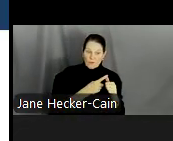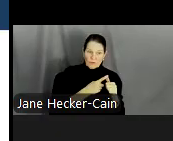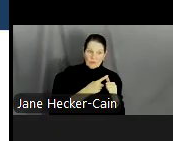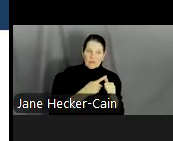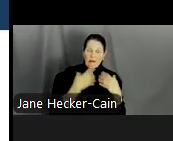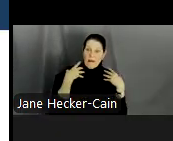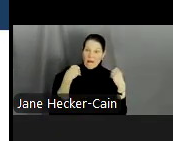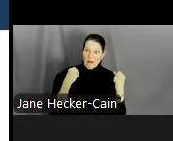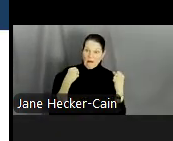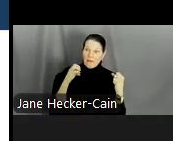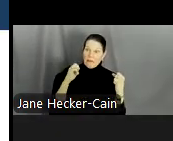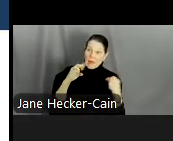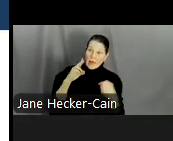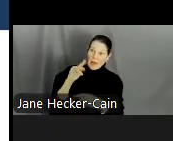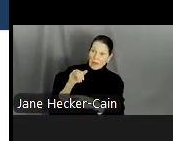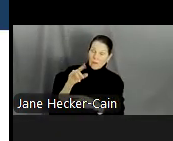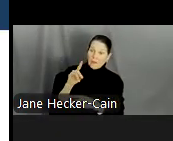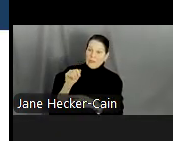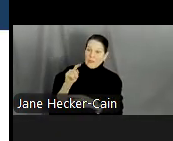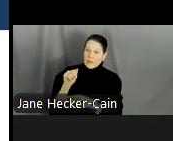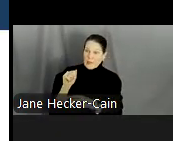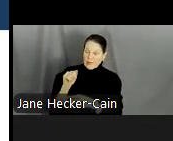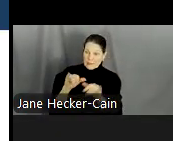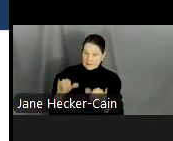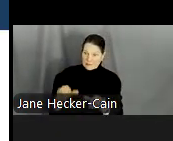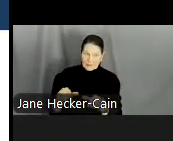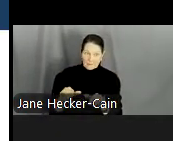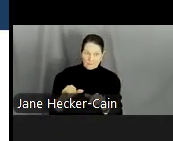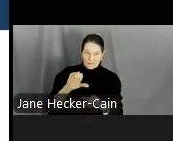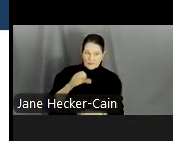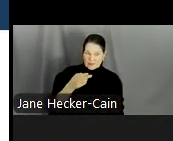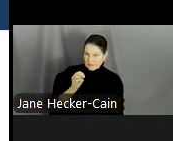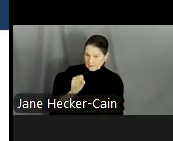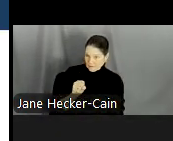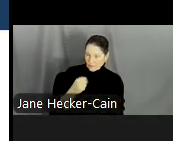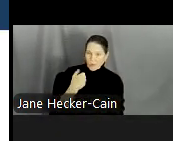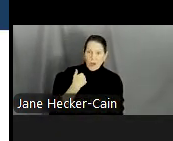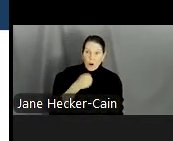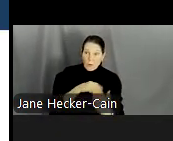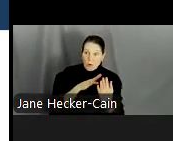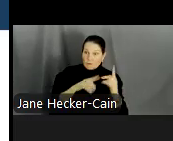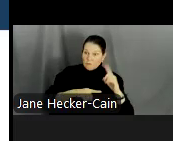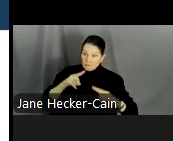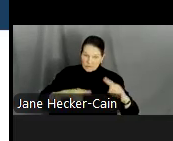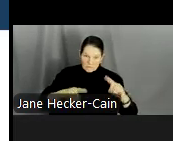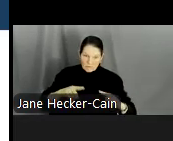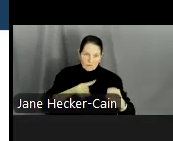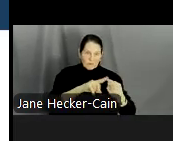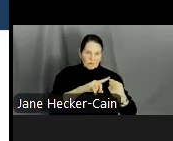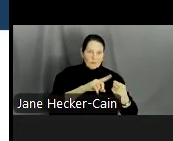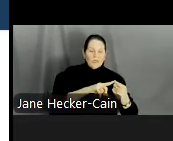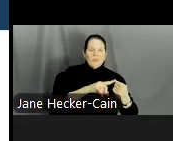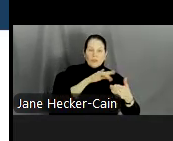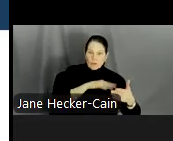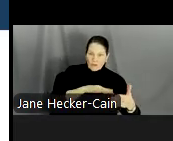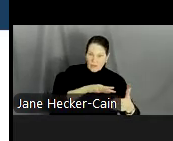equity data system, and we use a mixed methods approach. So we use the community health equity